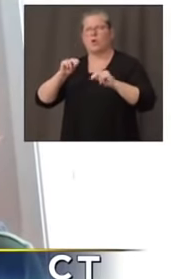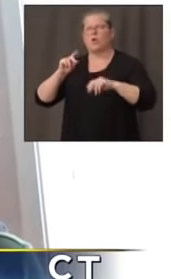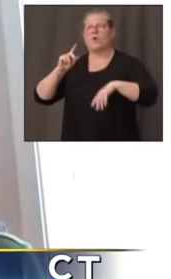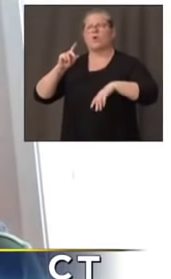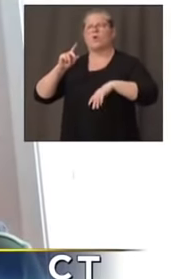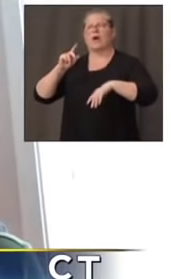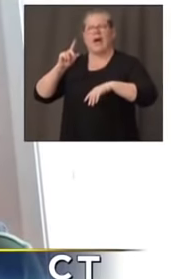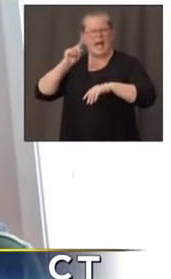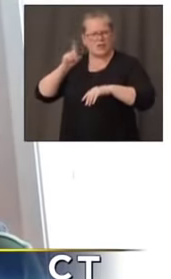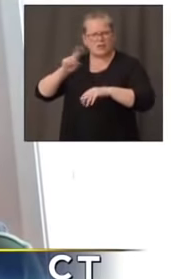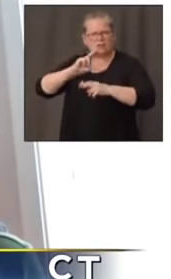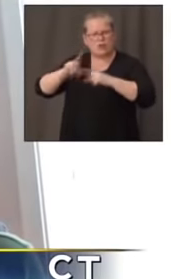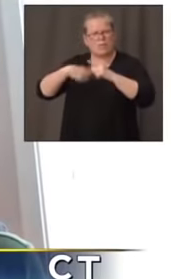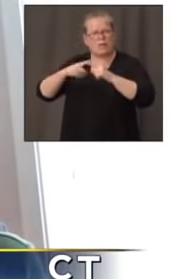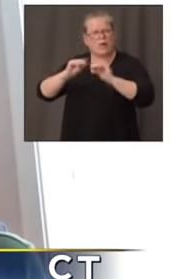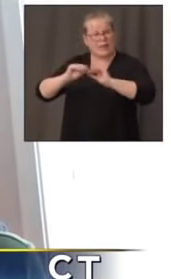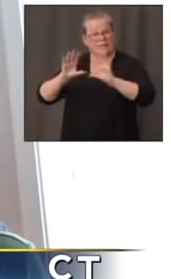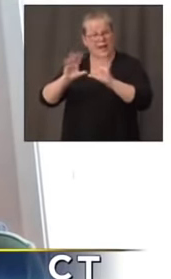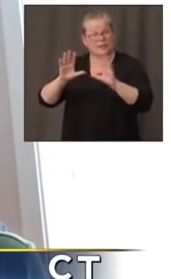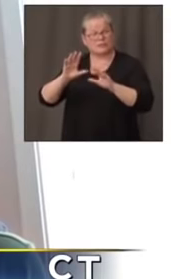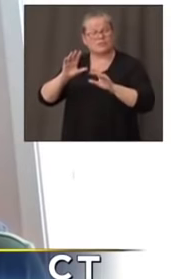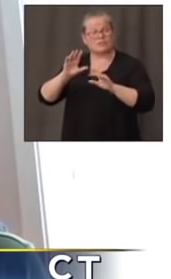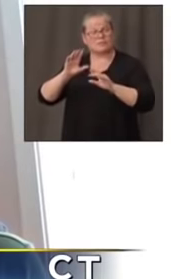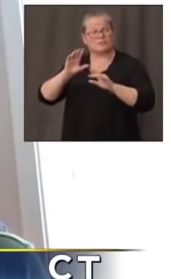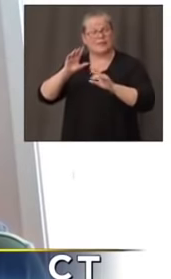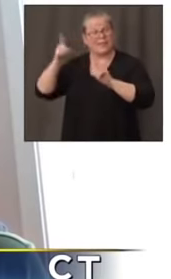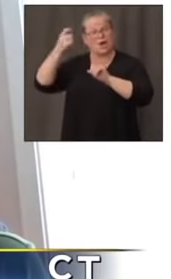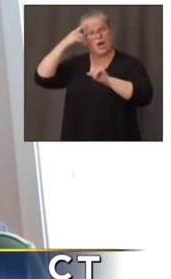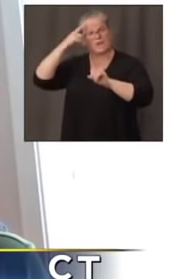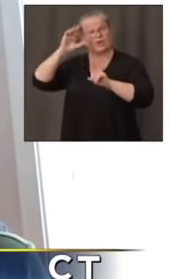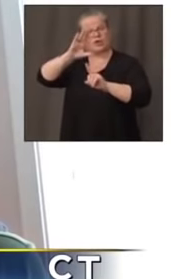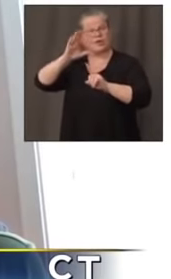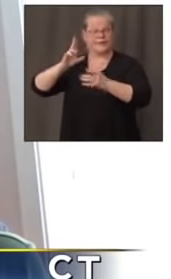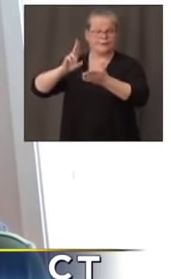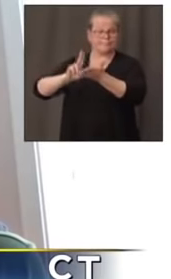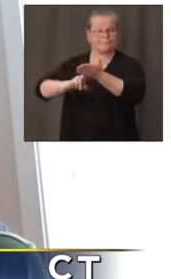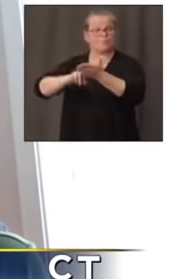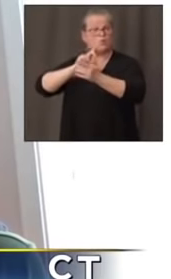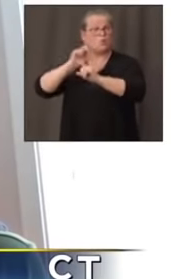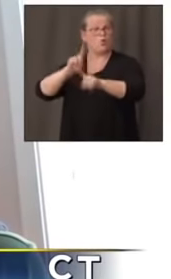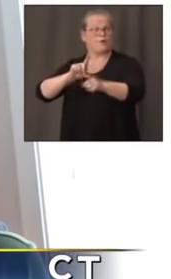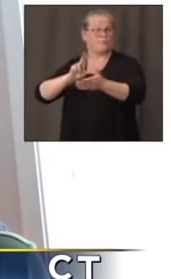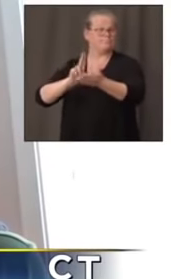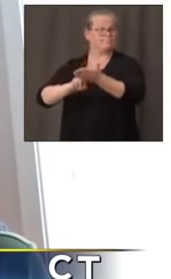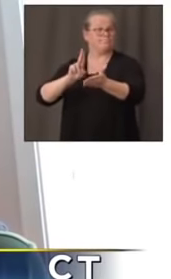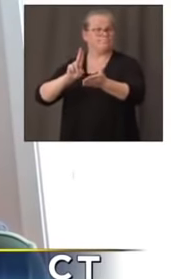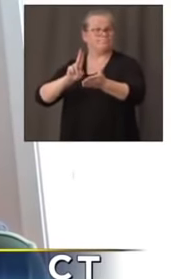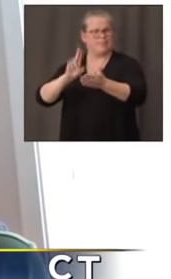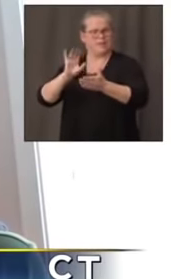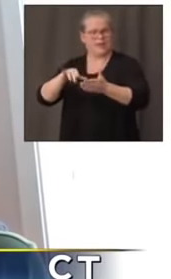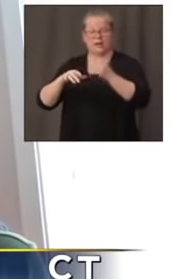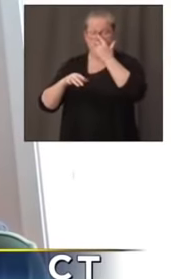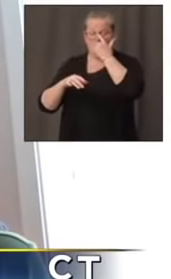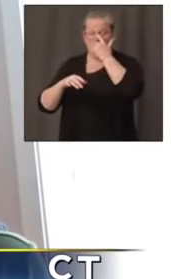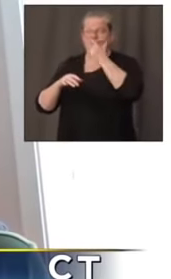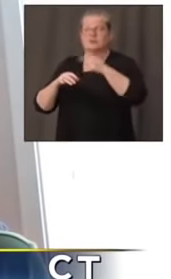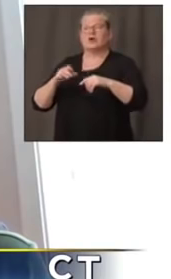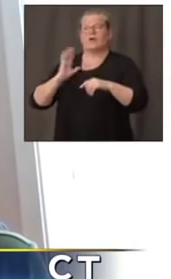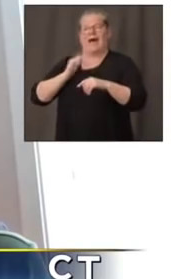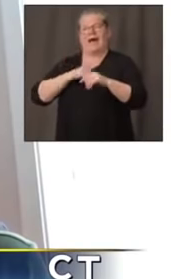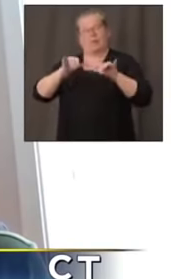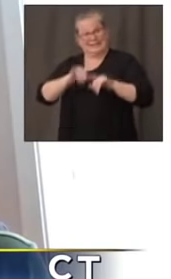in the executive order, which was really just to bring the standards into alignment with